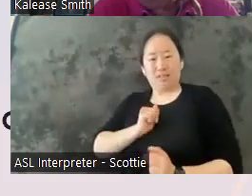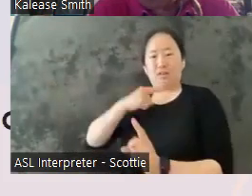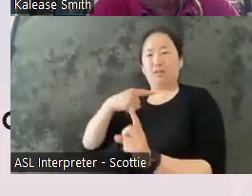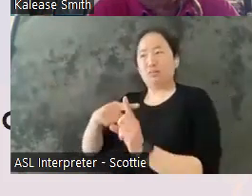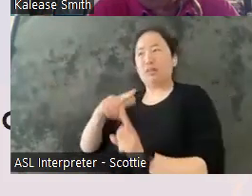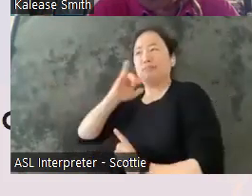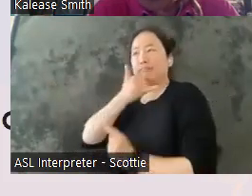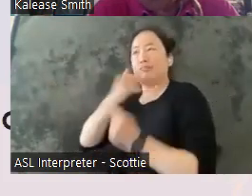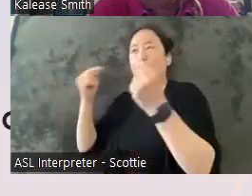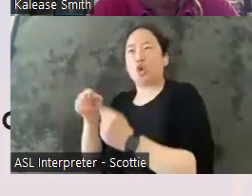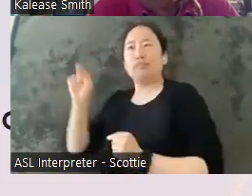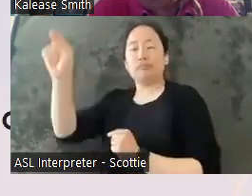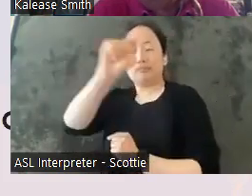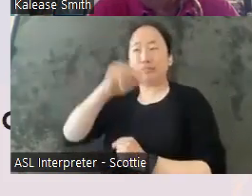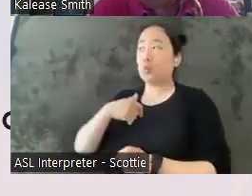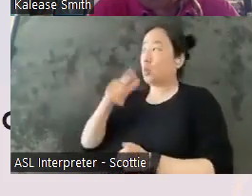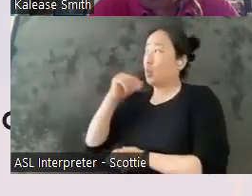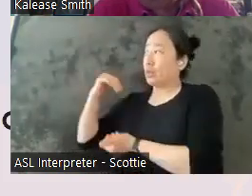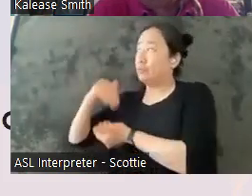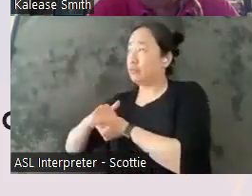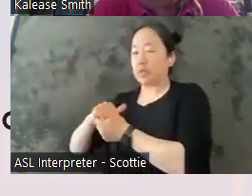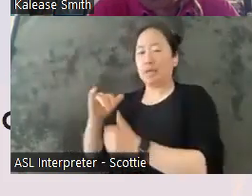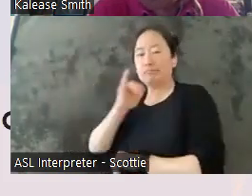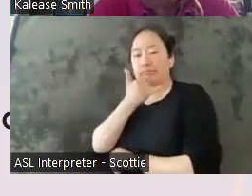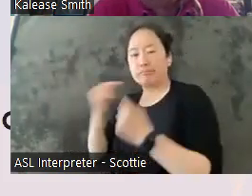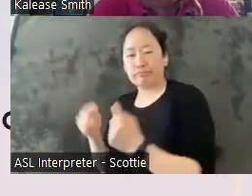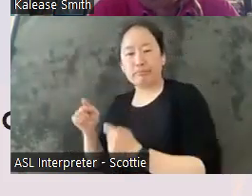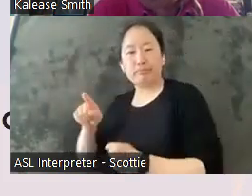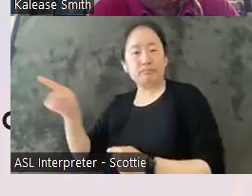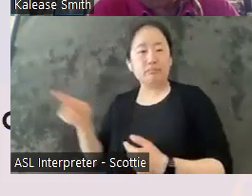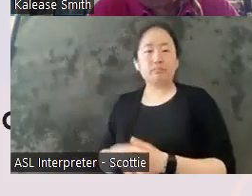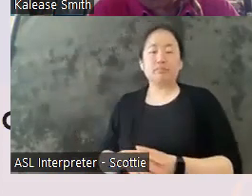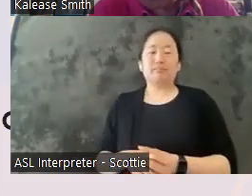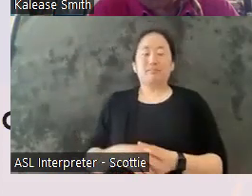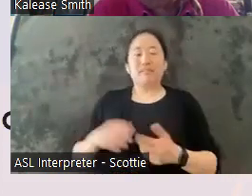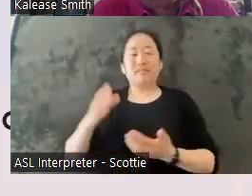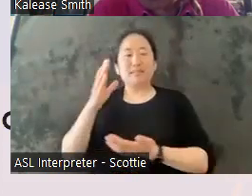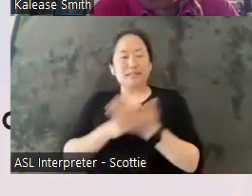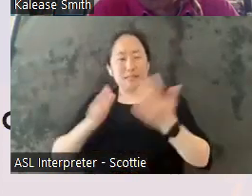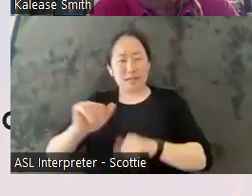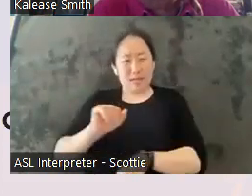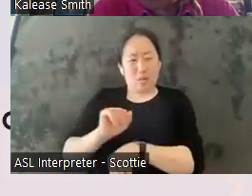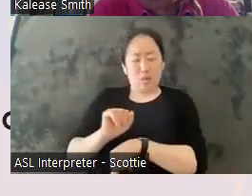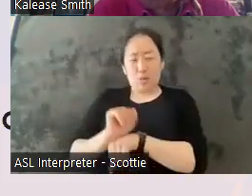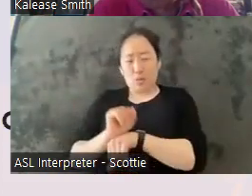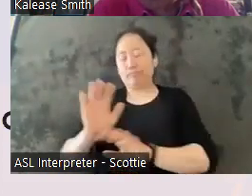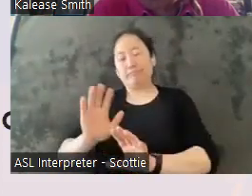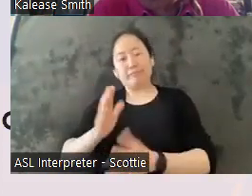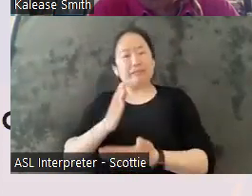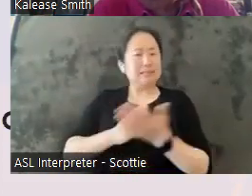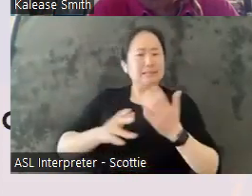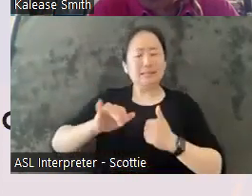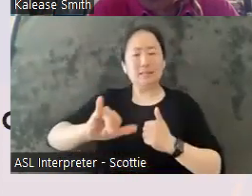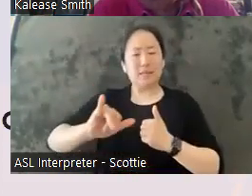are our community partners. And so in an attempt to try to eliminate some of this work that's been, or some of these harmful things